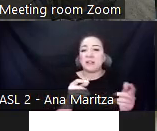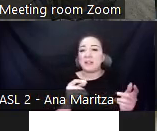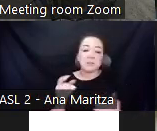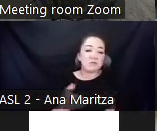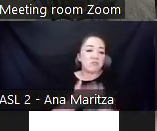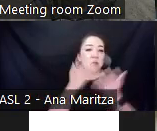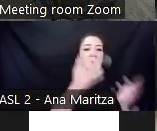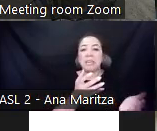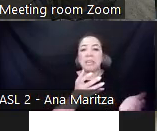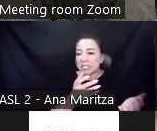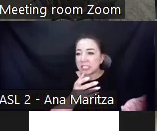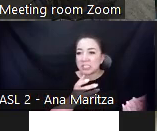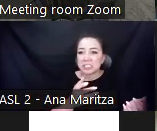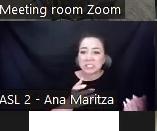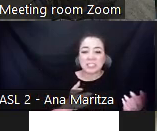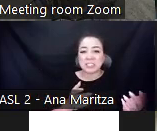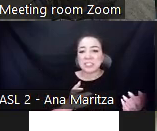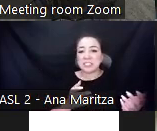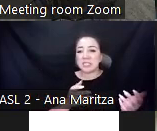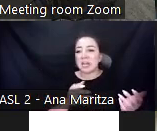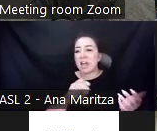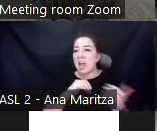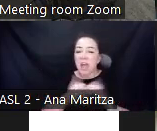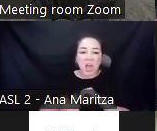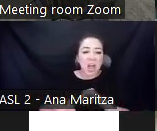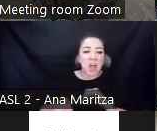recommendation. So I guess just like how